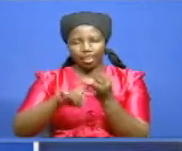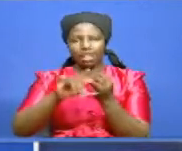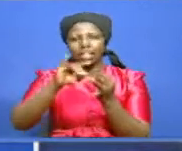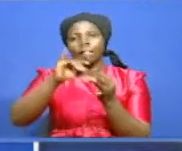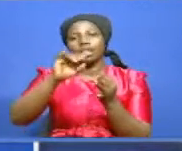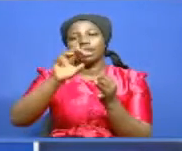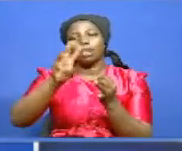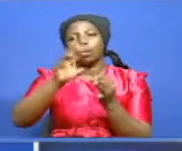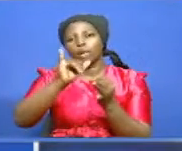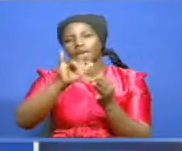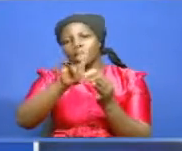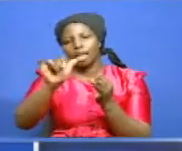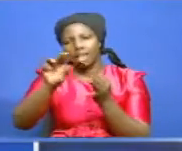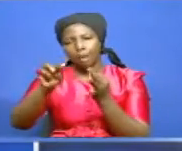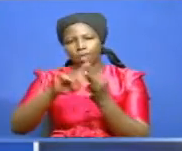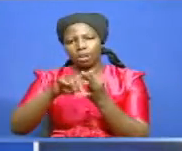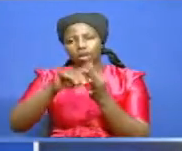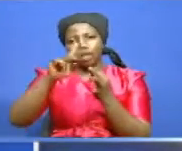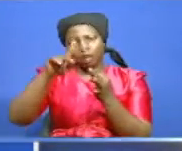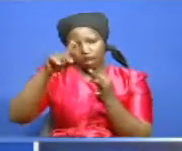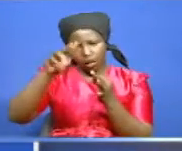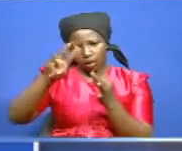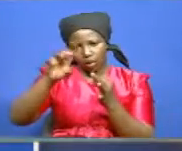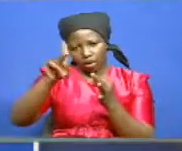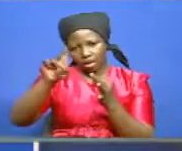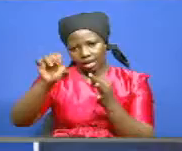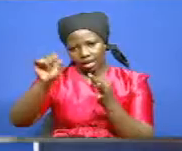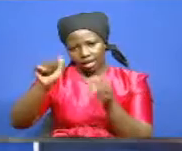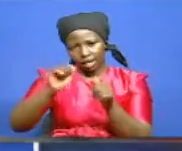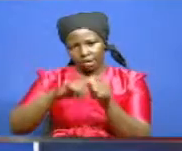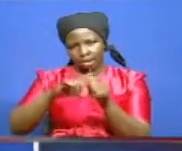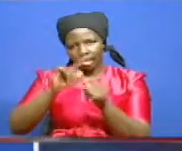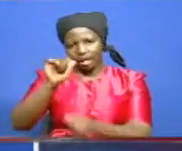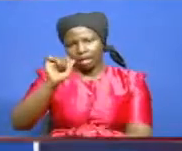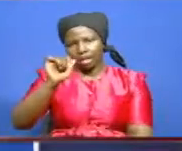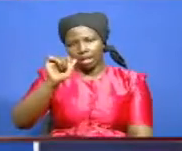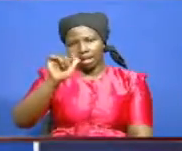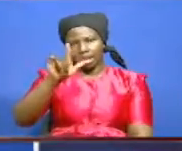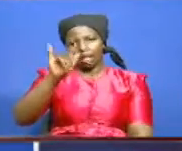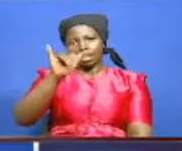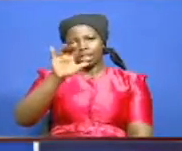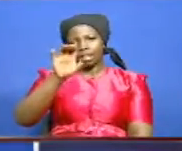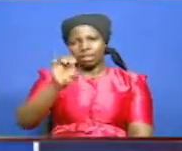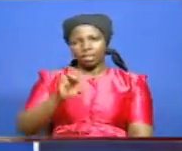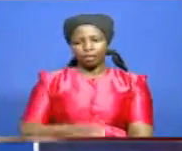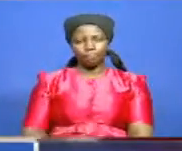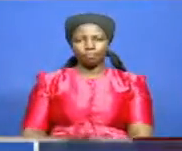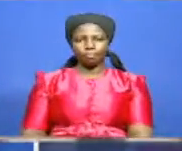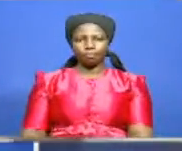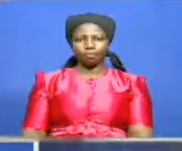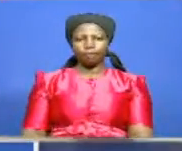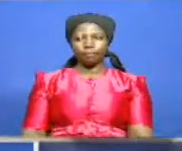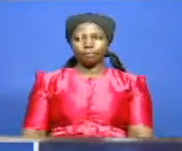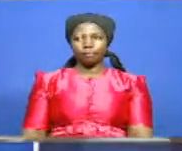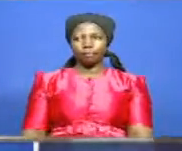Ouko, Professor Wekesa Muni, and Alice Yano. Ben Chumba, reporting for Channel One News.